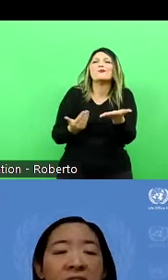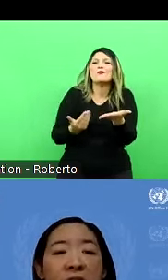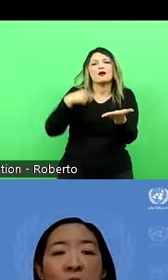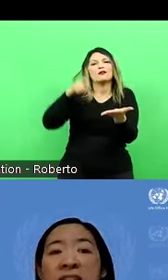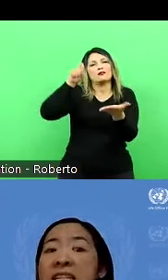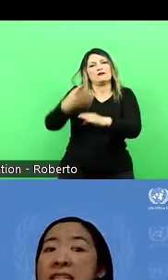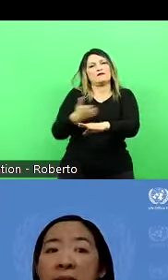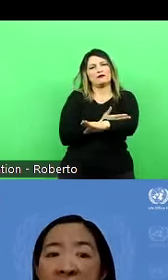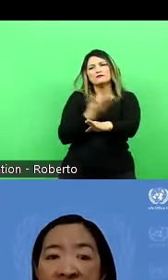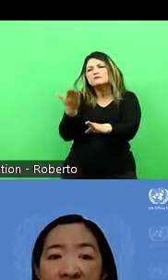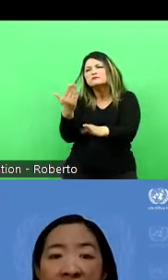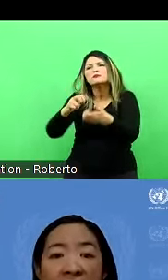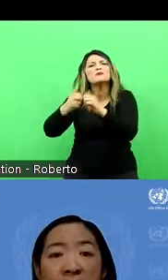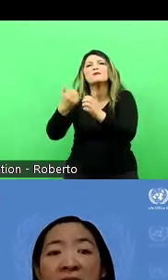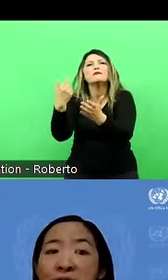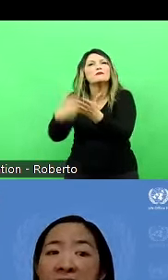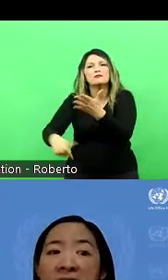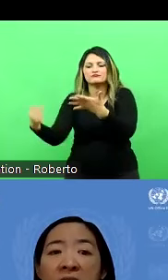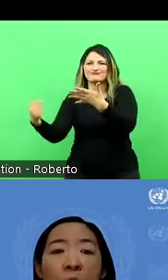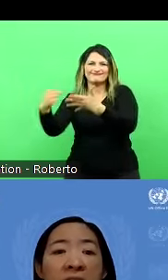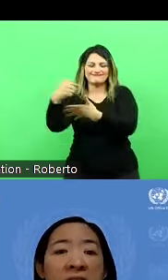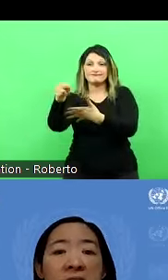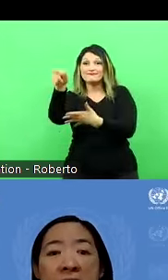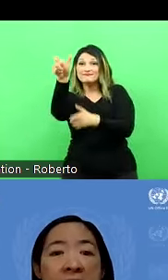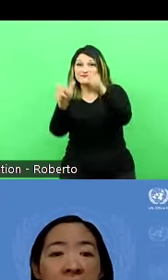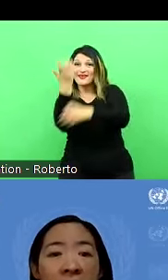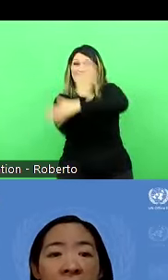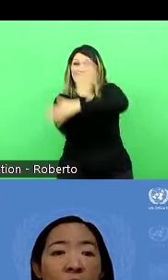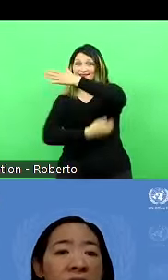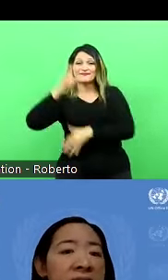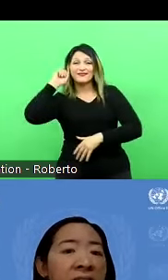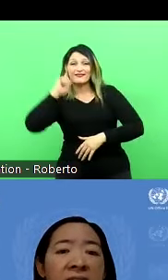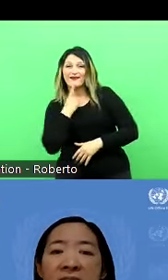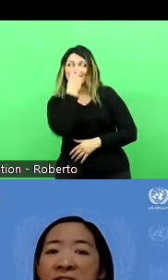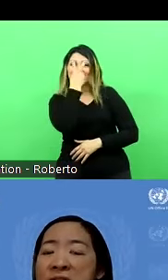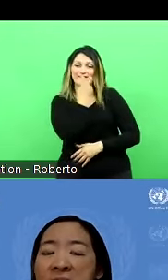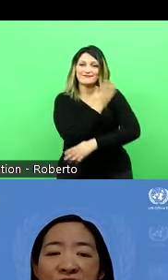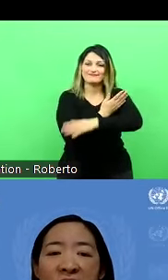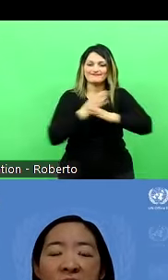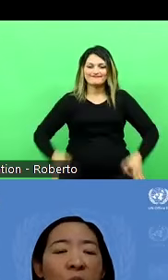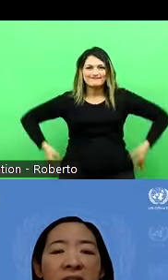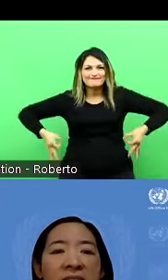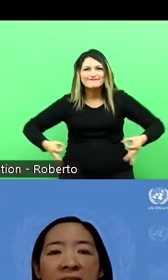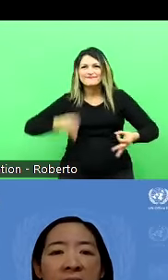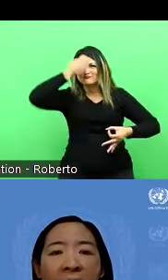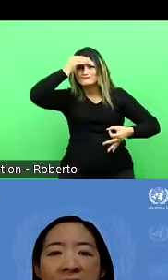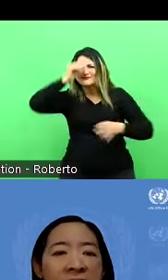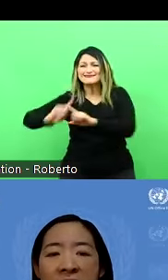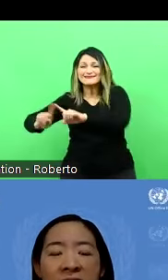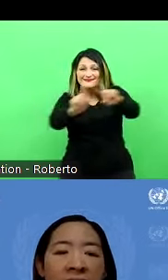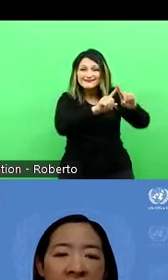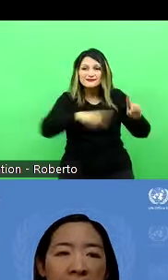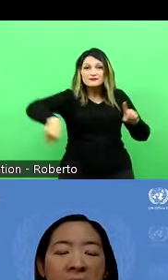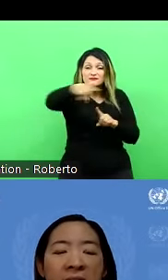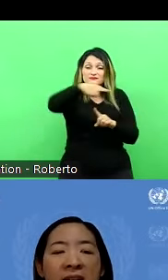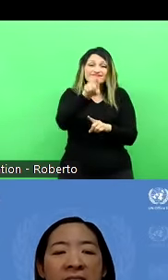solutions. Those needs to be identified and be addressed, whether it's physical, whether it's access of information, whether it's any policies